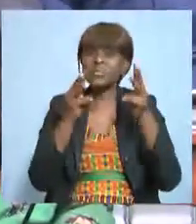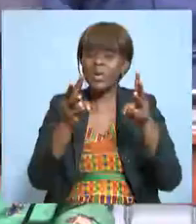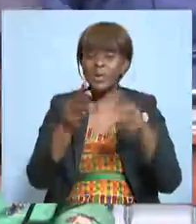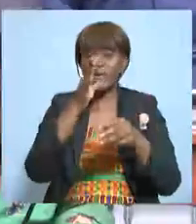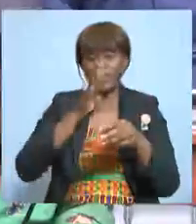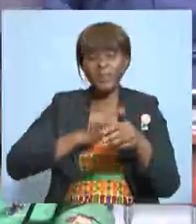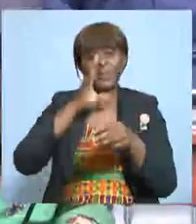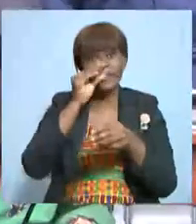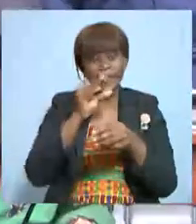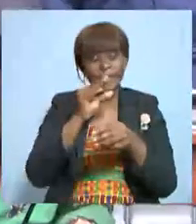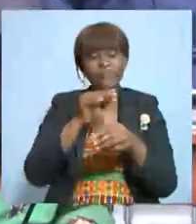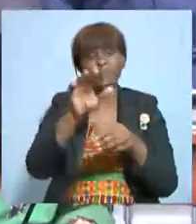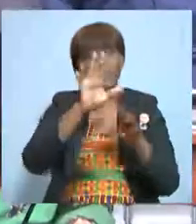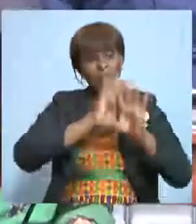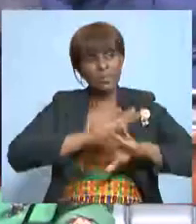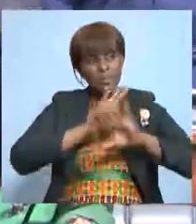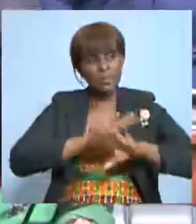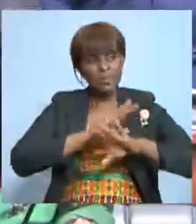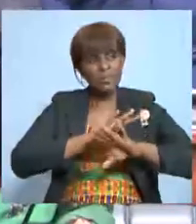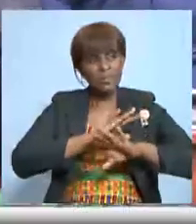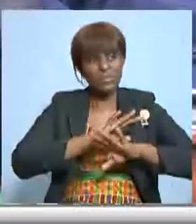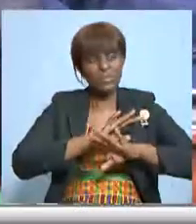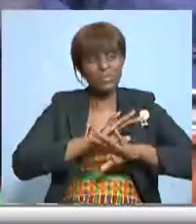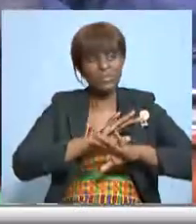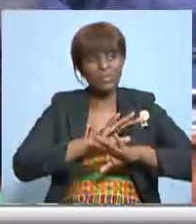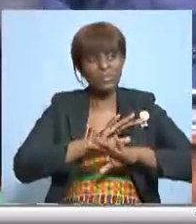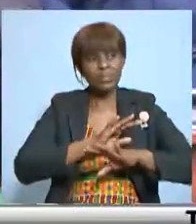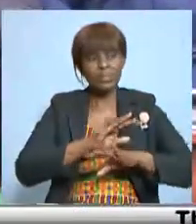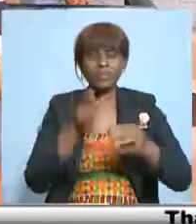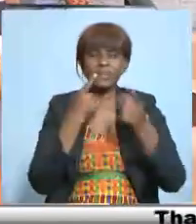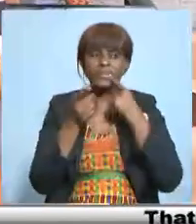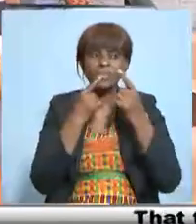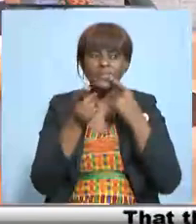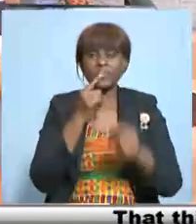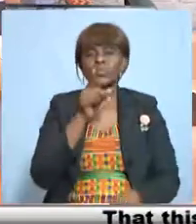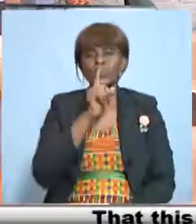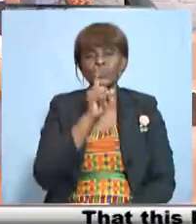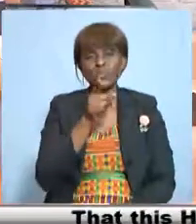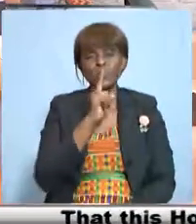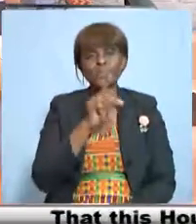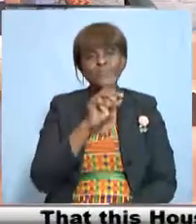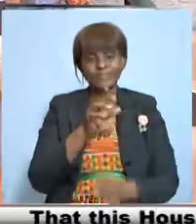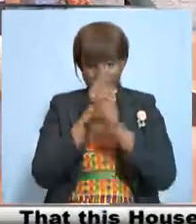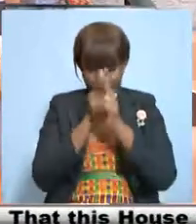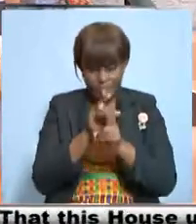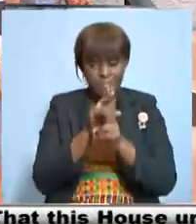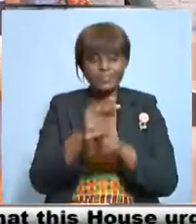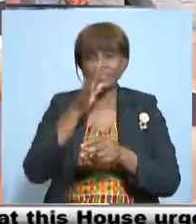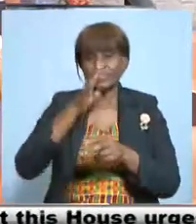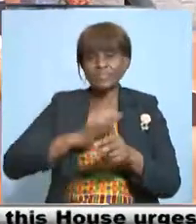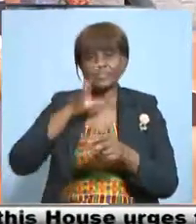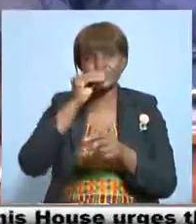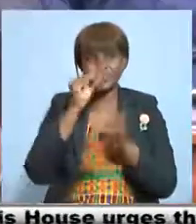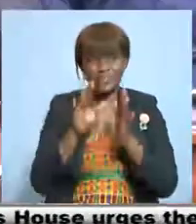Madam Speaker, facts are here. Honourable members, let's be factual, Honourable member. Madam